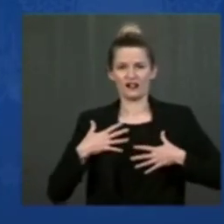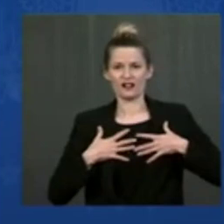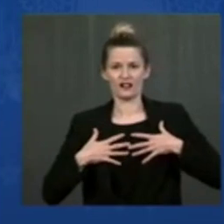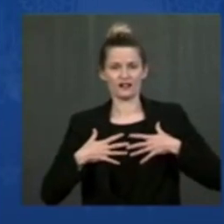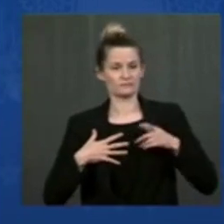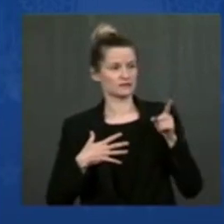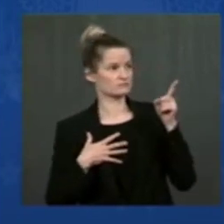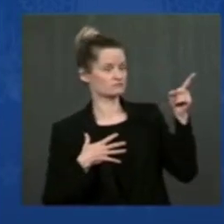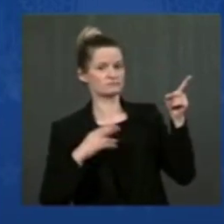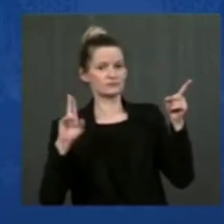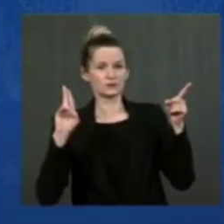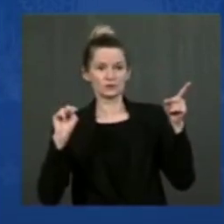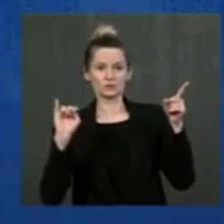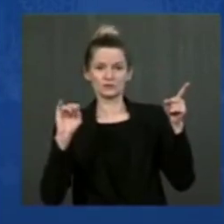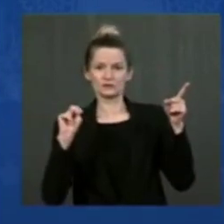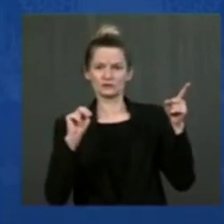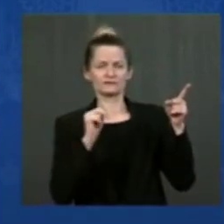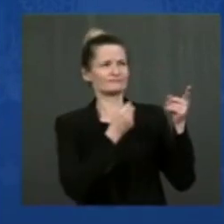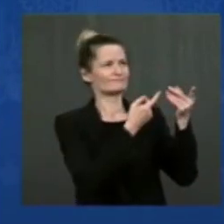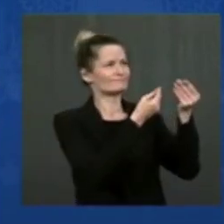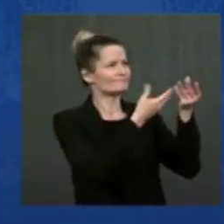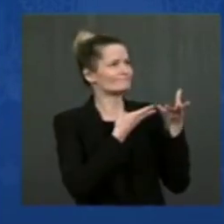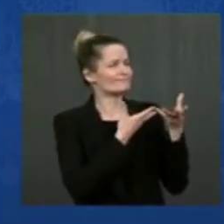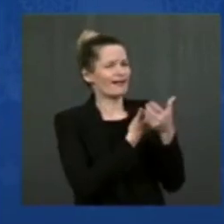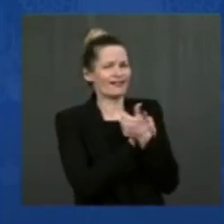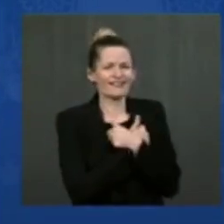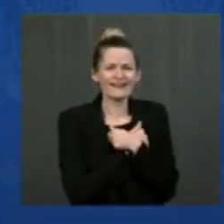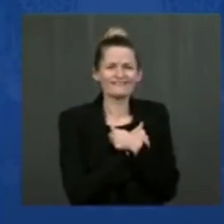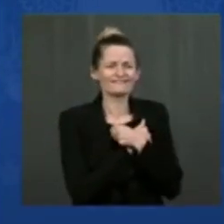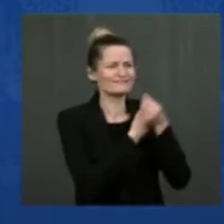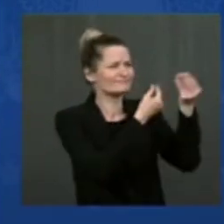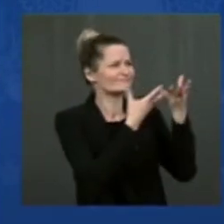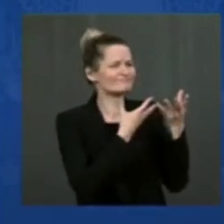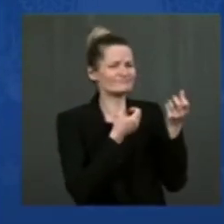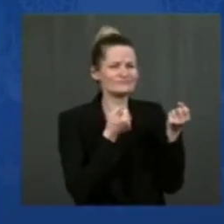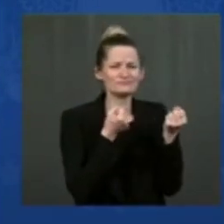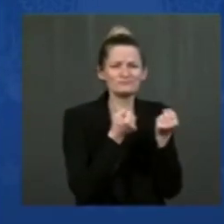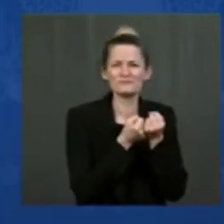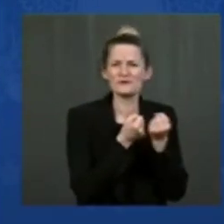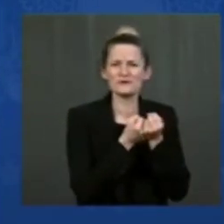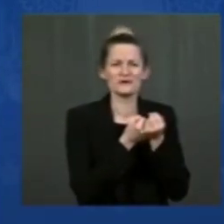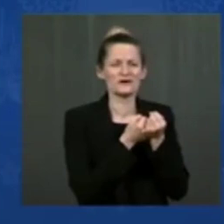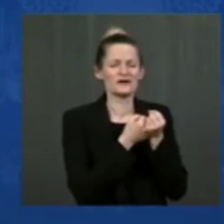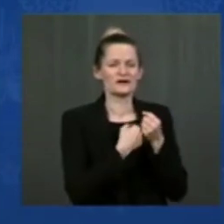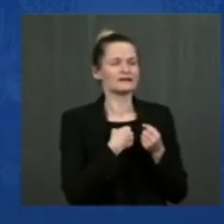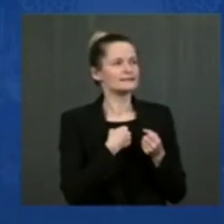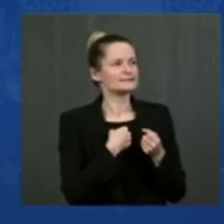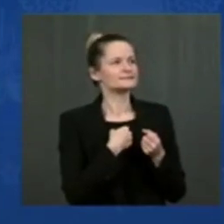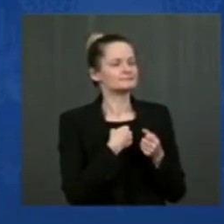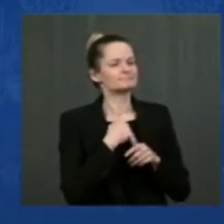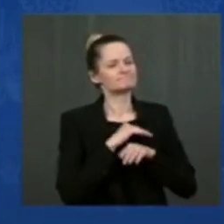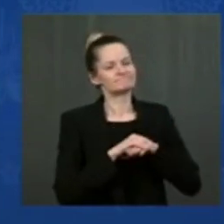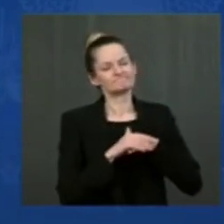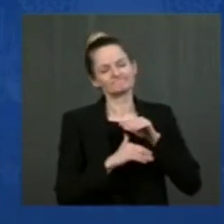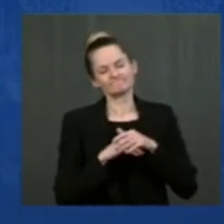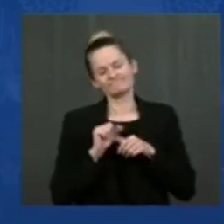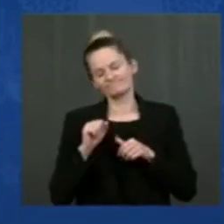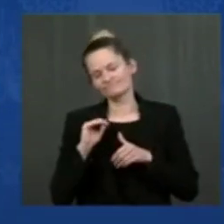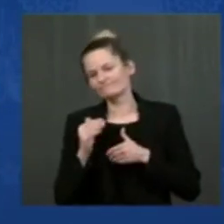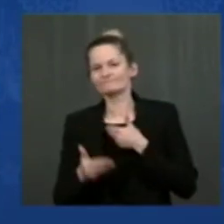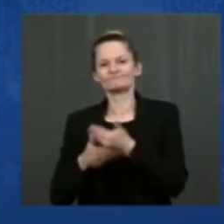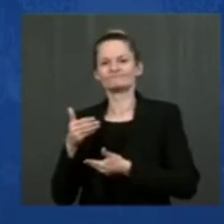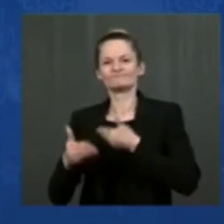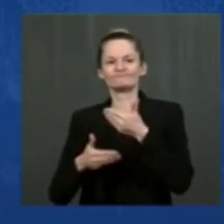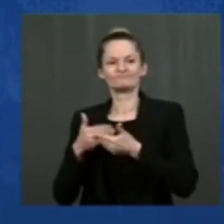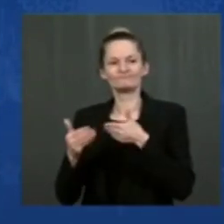so much love and support. They are the ones that helped me feel better when I got back to work. When the